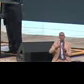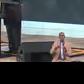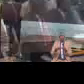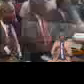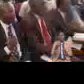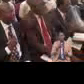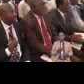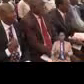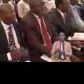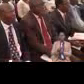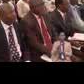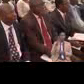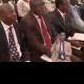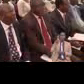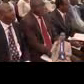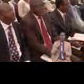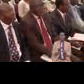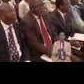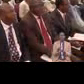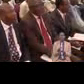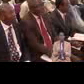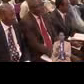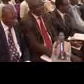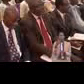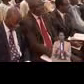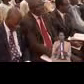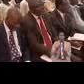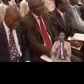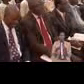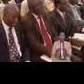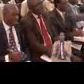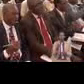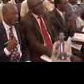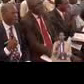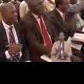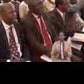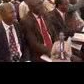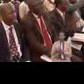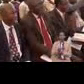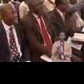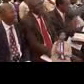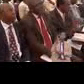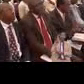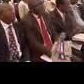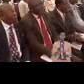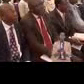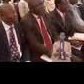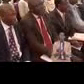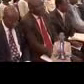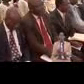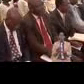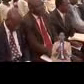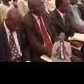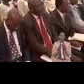days he will fulfill. The number of my days he will fulfill.